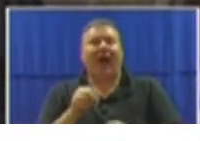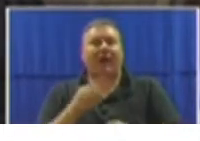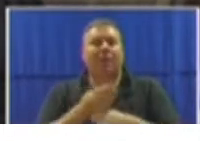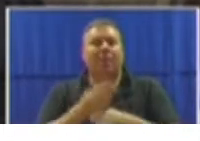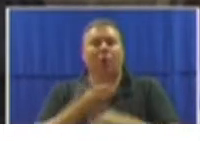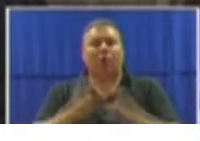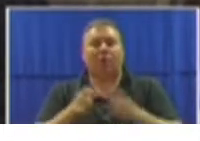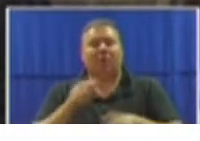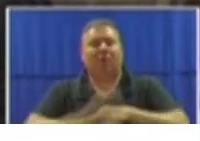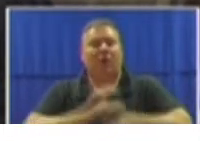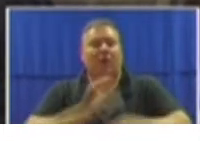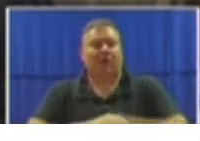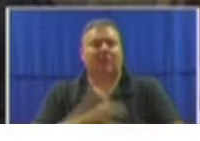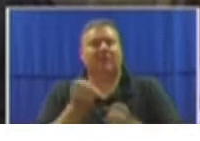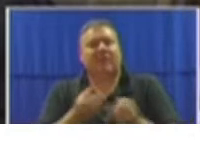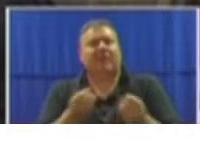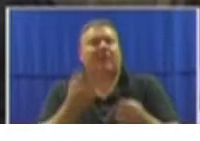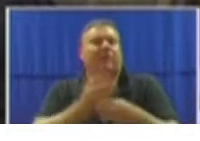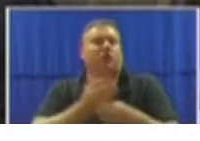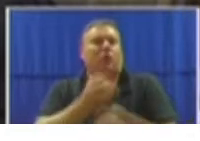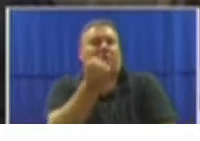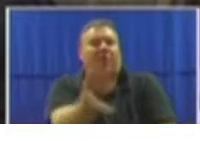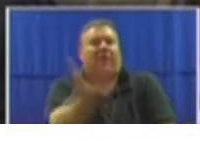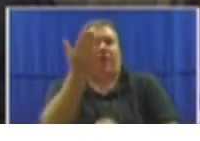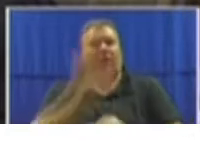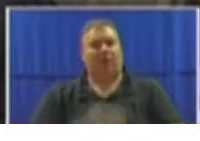cadres with jobs.